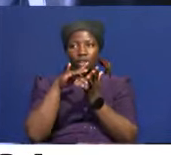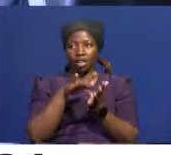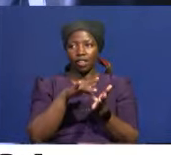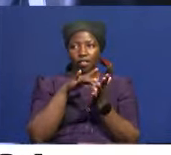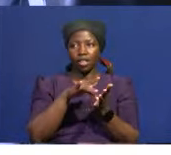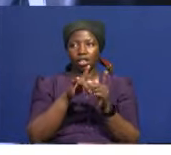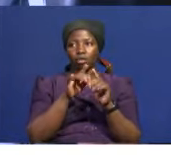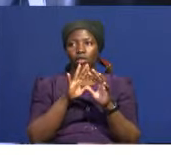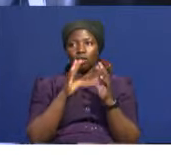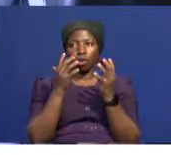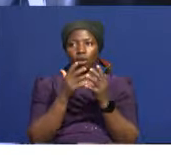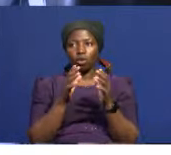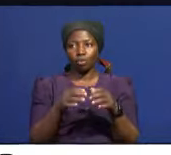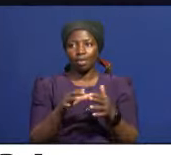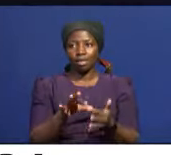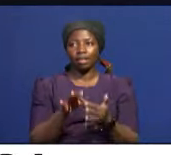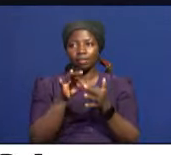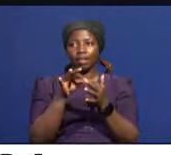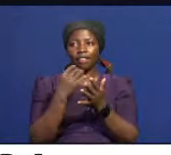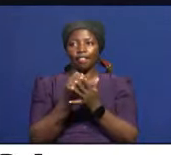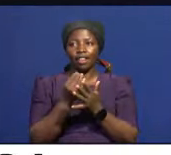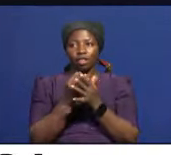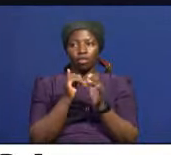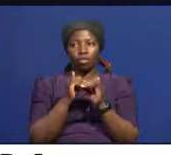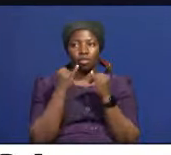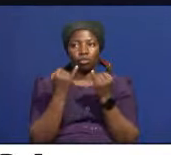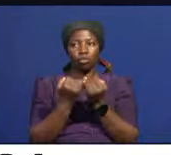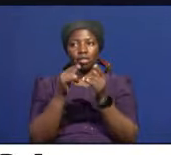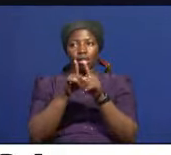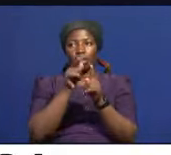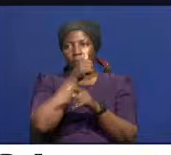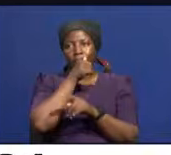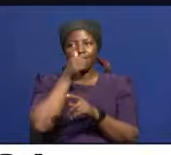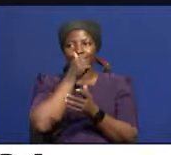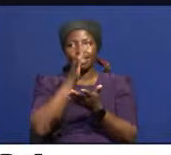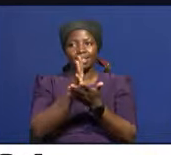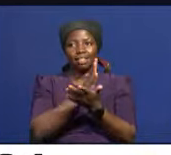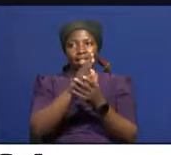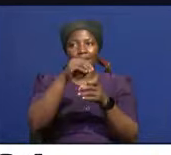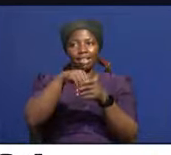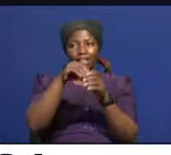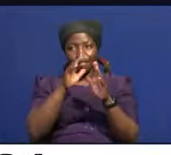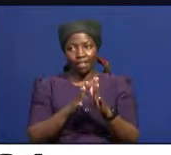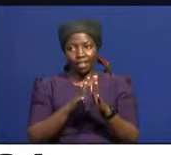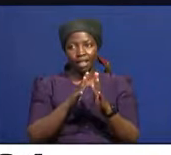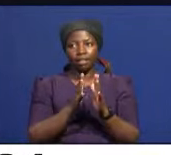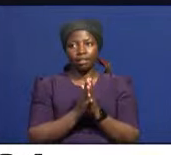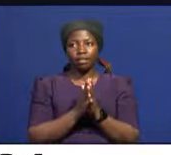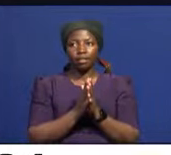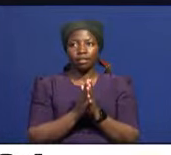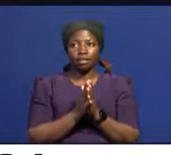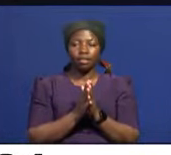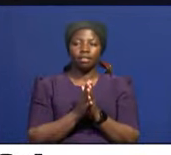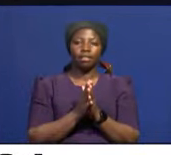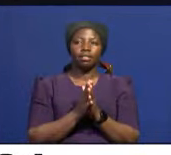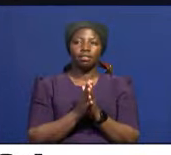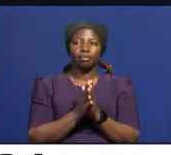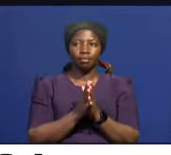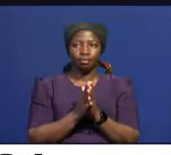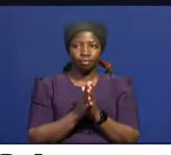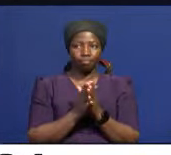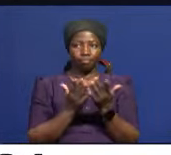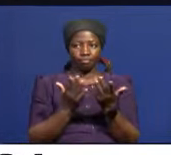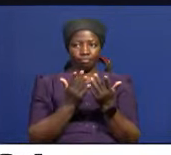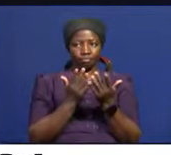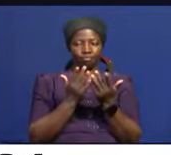global community, and especially financial institutions and private sector investors, that betting on Africa's future now is